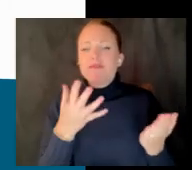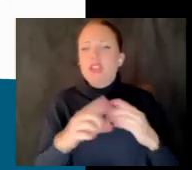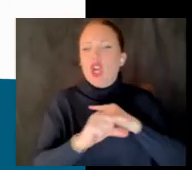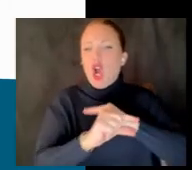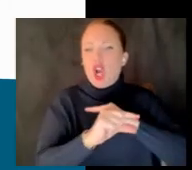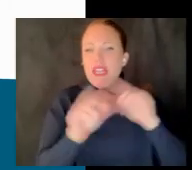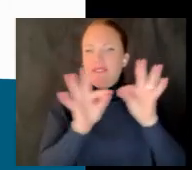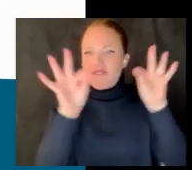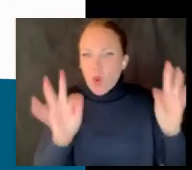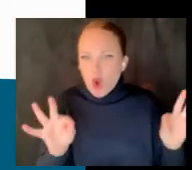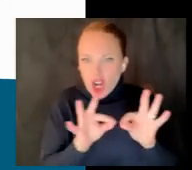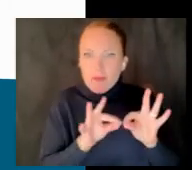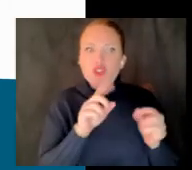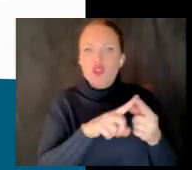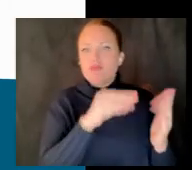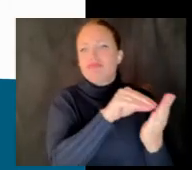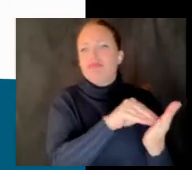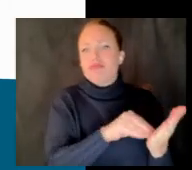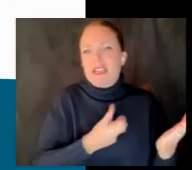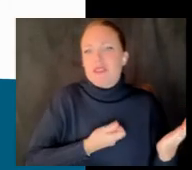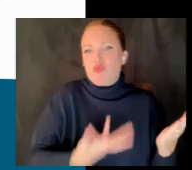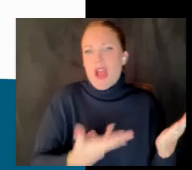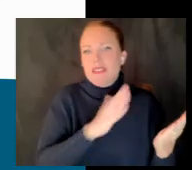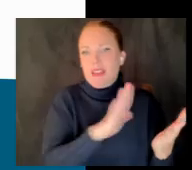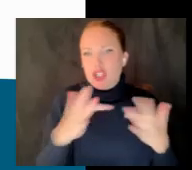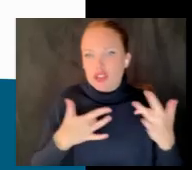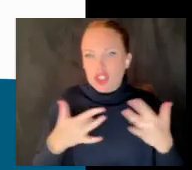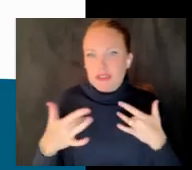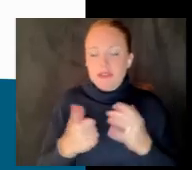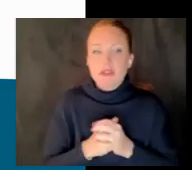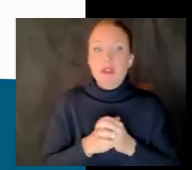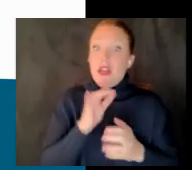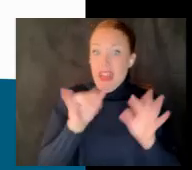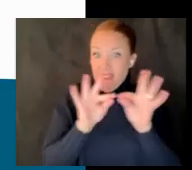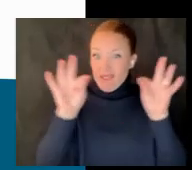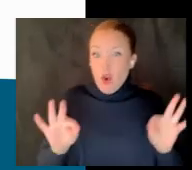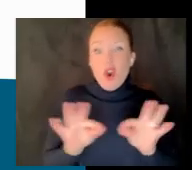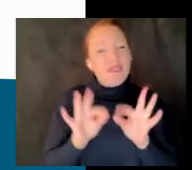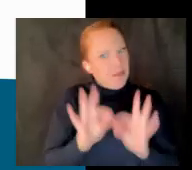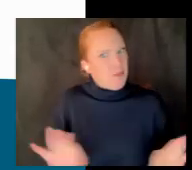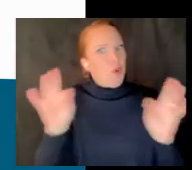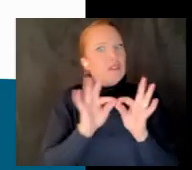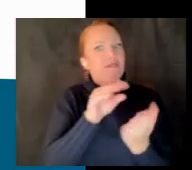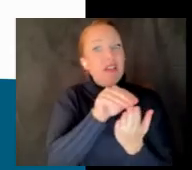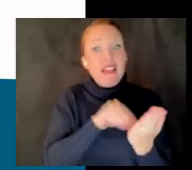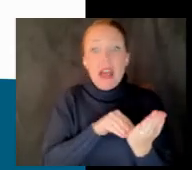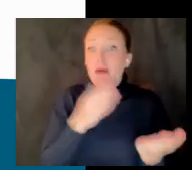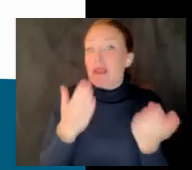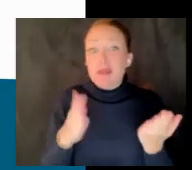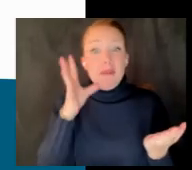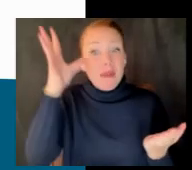means to help document your concerns. Completion of this form is also helpful in the event that a parent cannot attend the